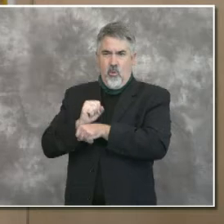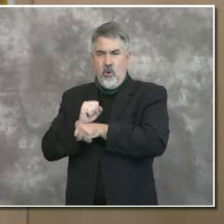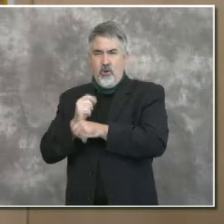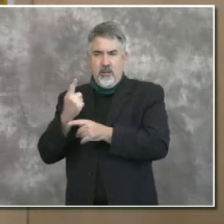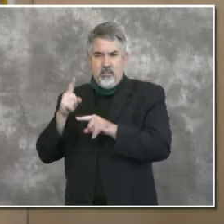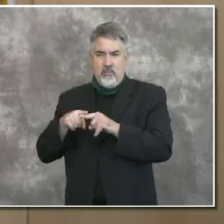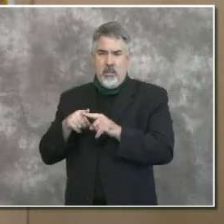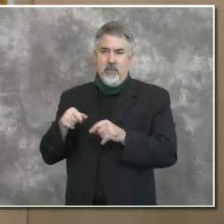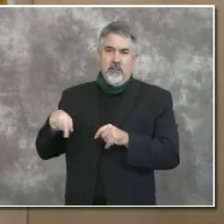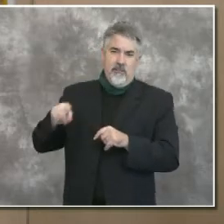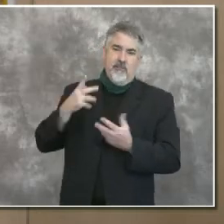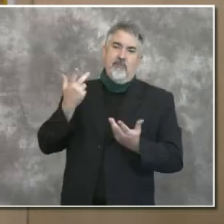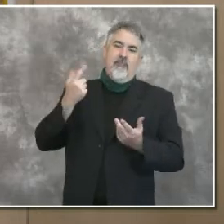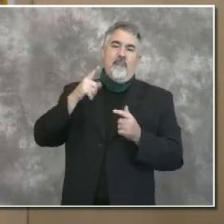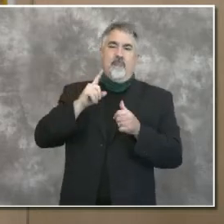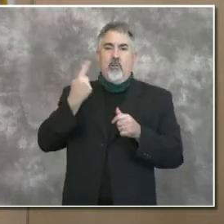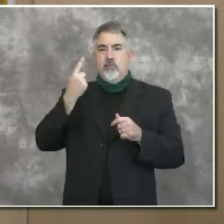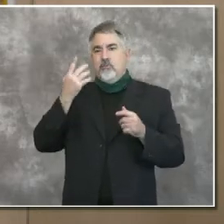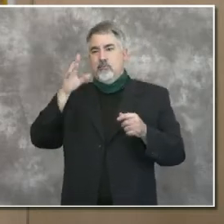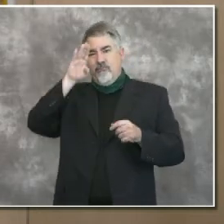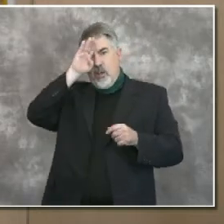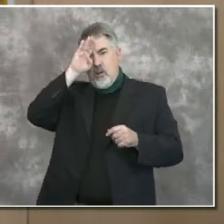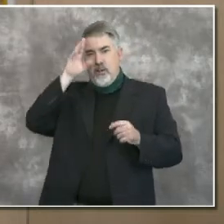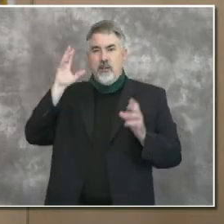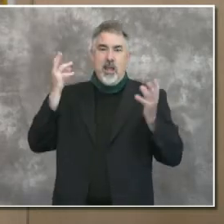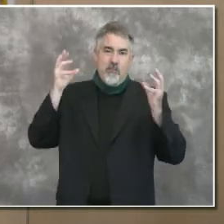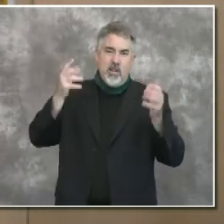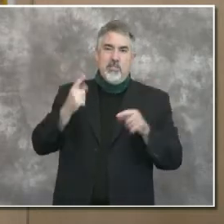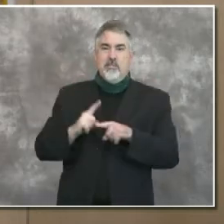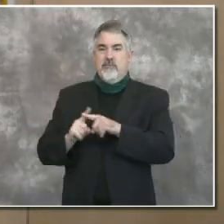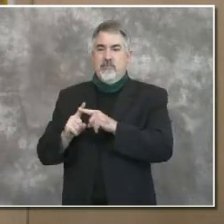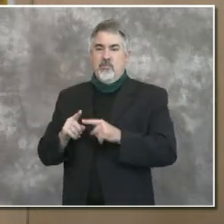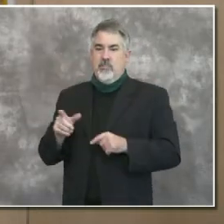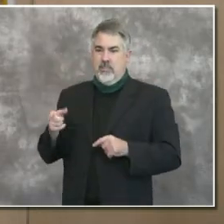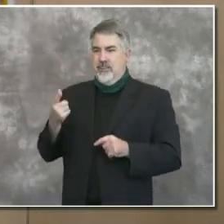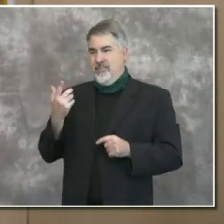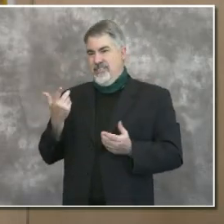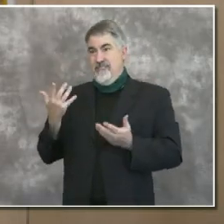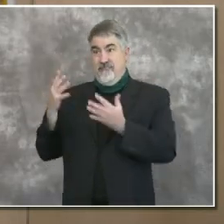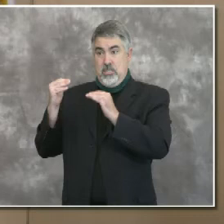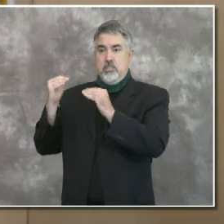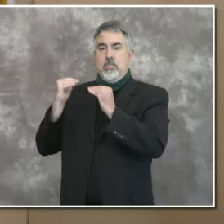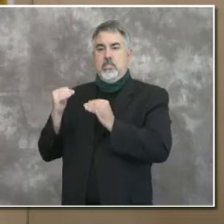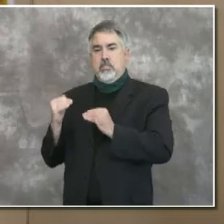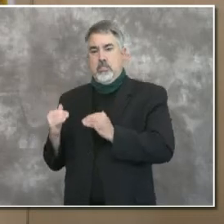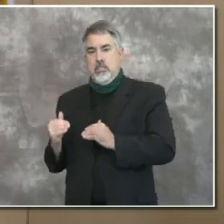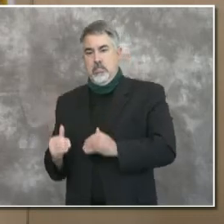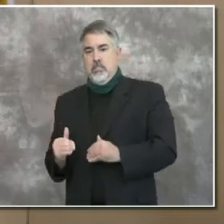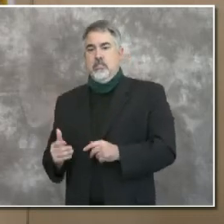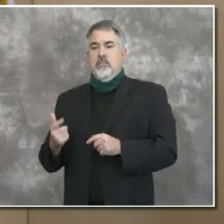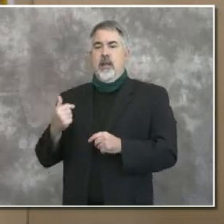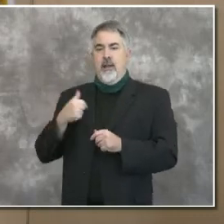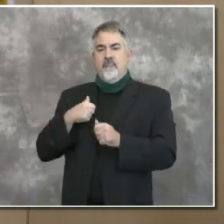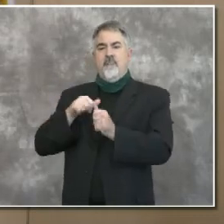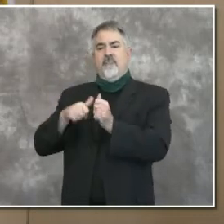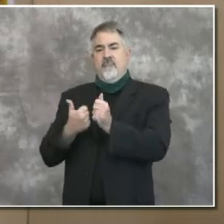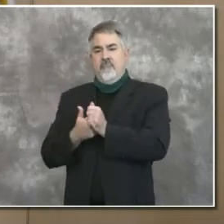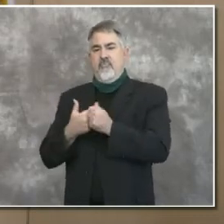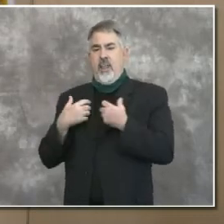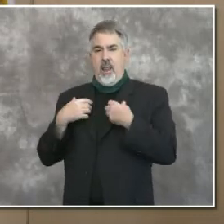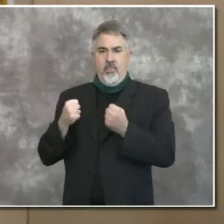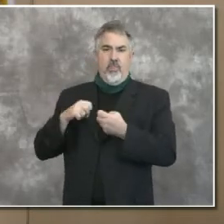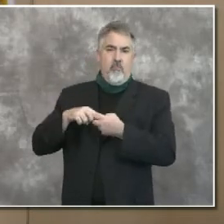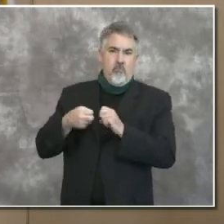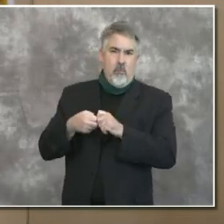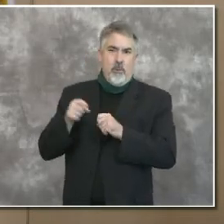first responders. And then we want to prioritize those individuals that have underlying medical conditions. Just